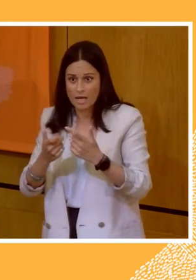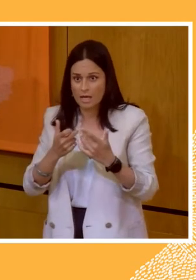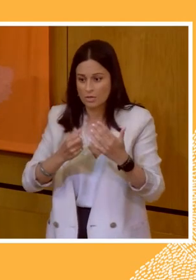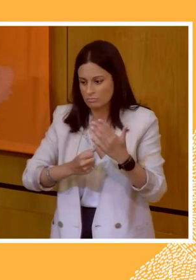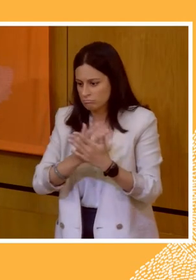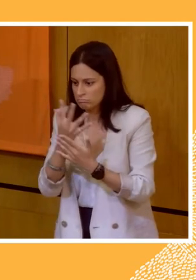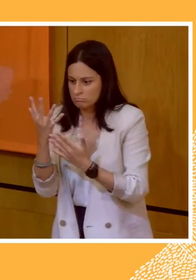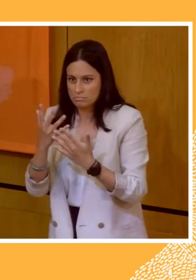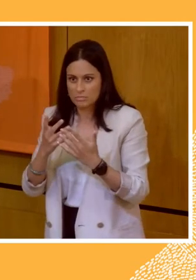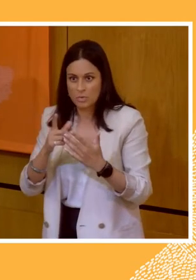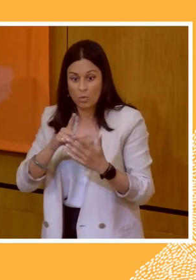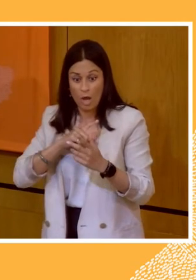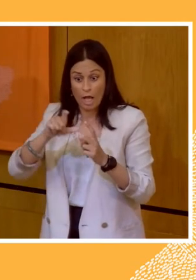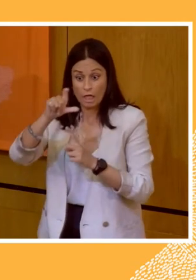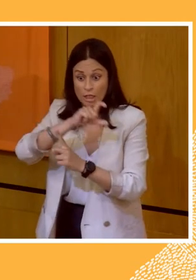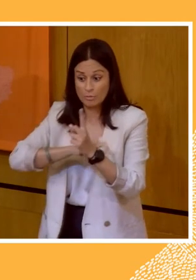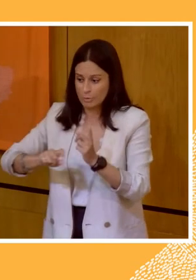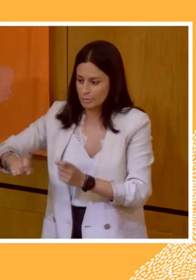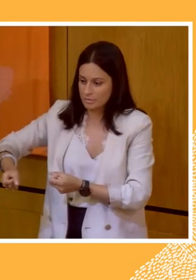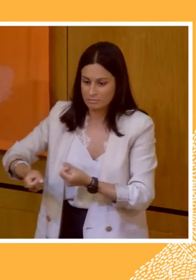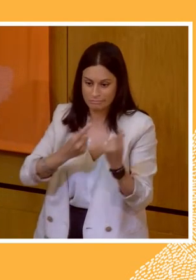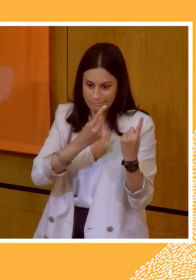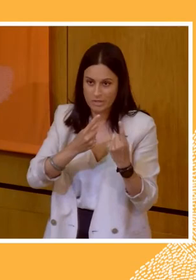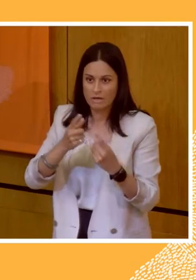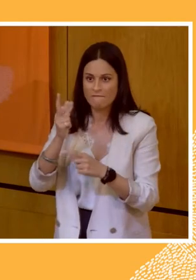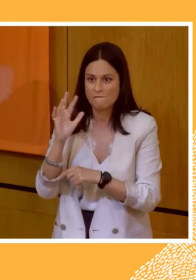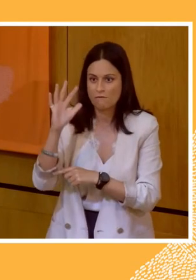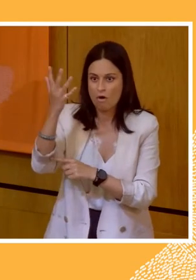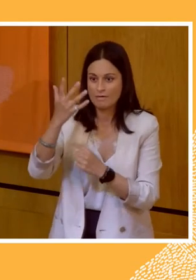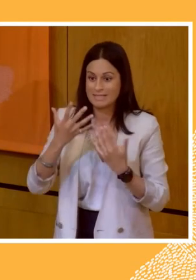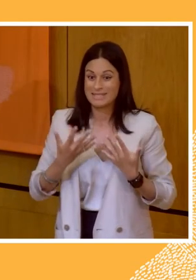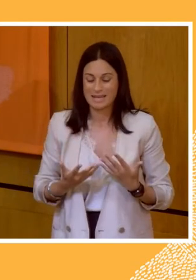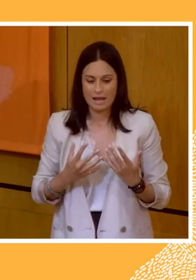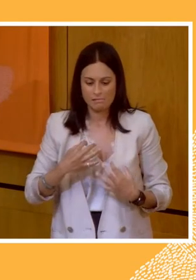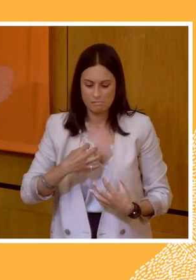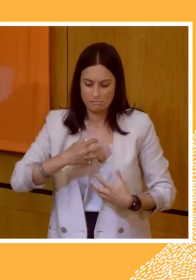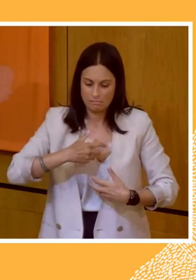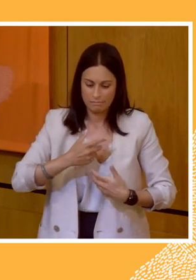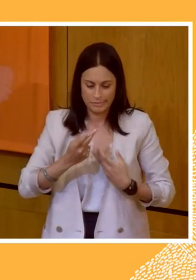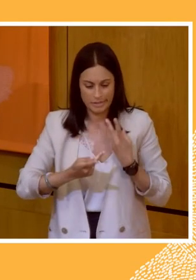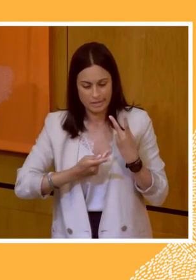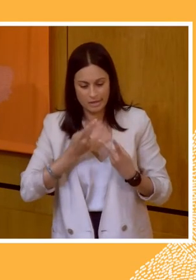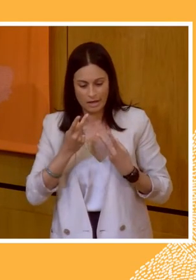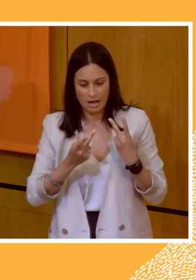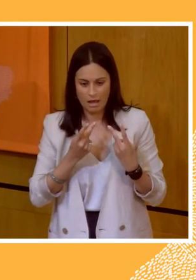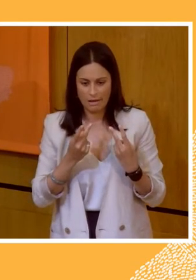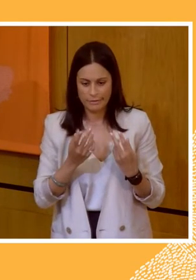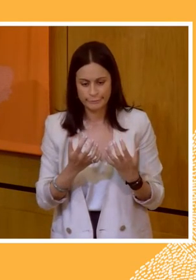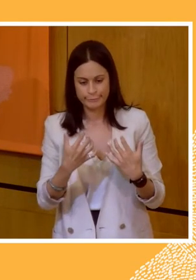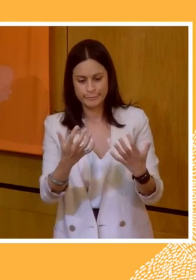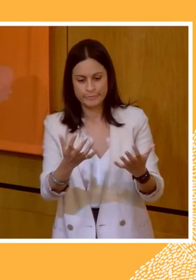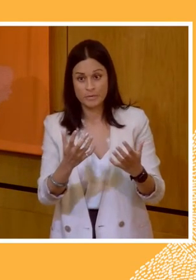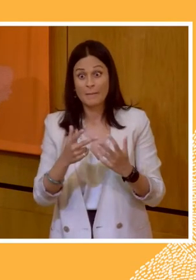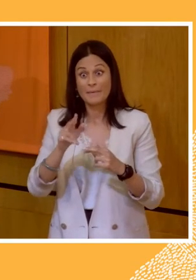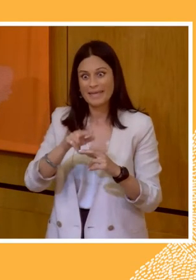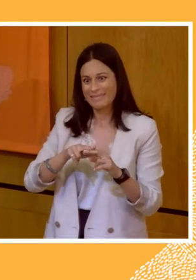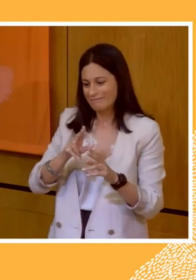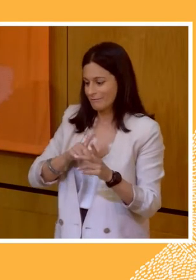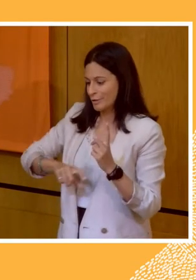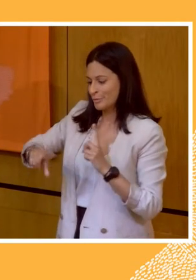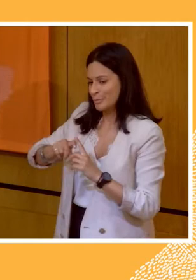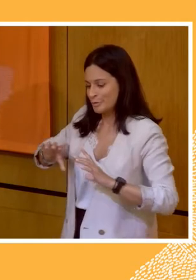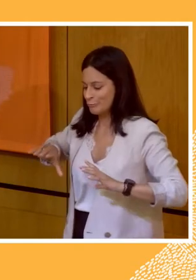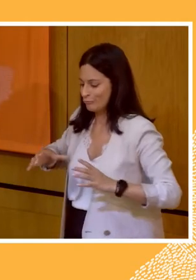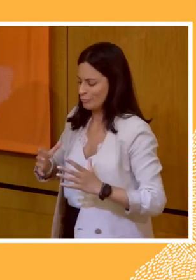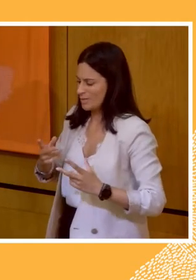evolved since the community left the forest and since they began singing for tourists, and you sing songs differently when you're just on your own and you're singing for